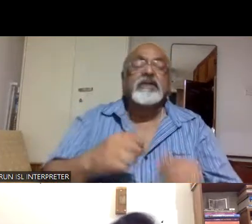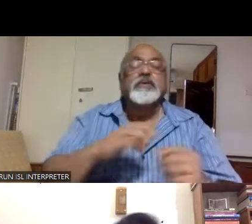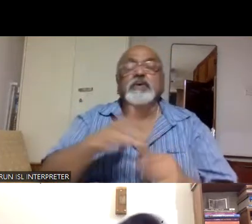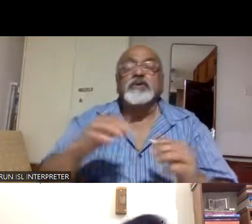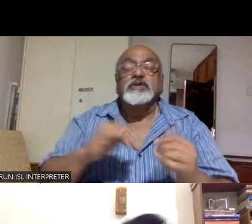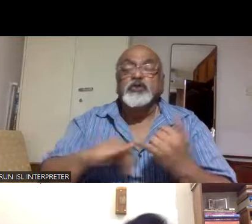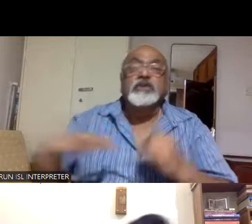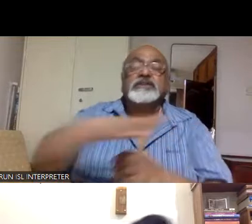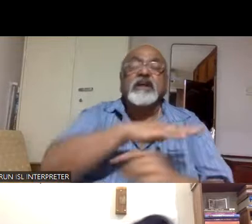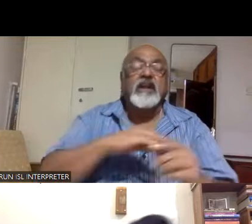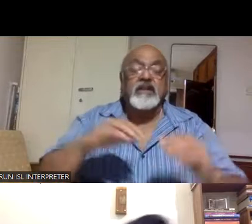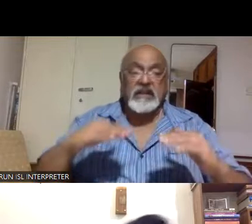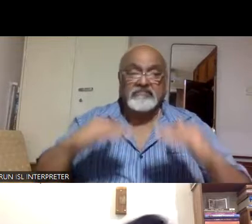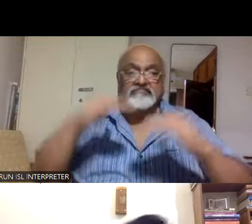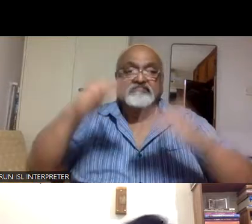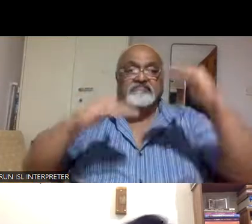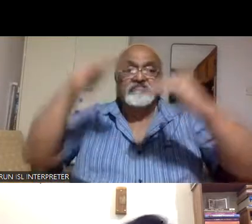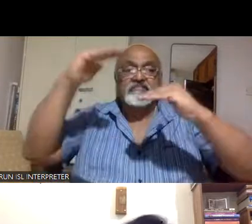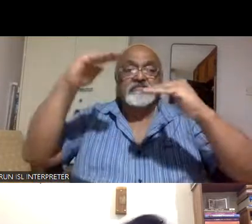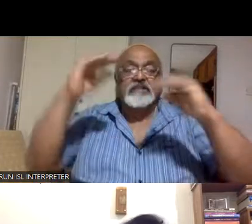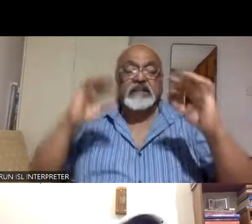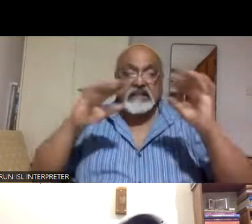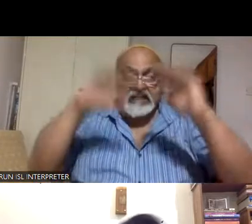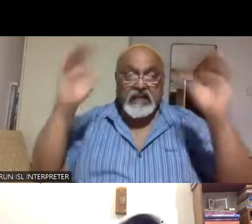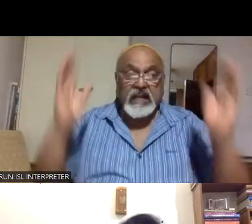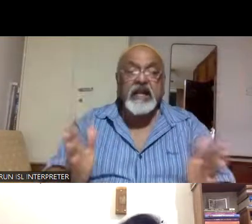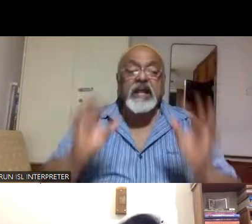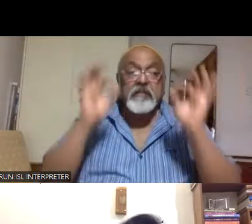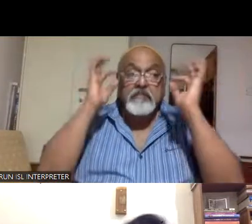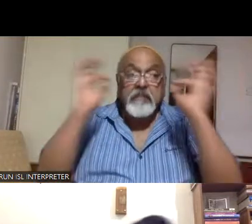hierarchy, which is very important for us to remember.